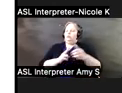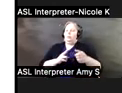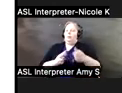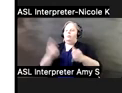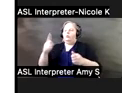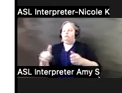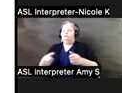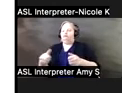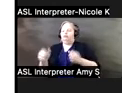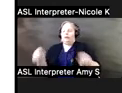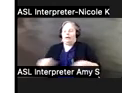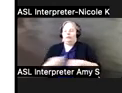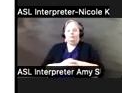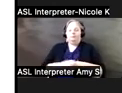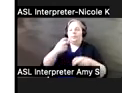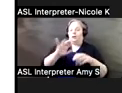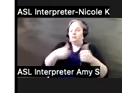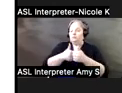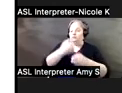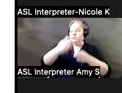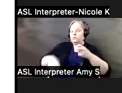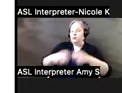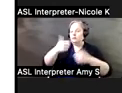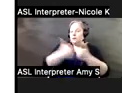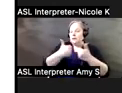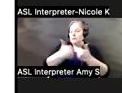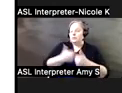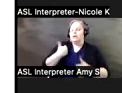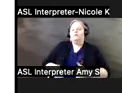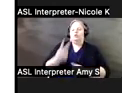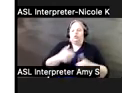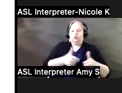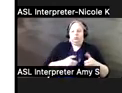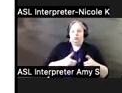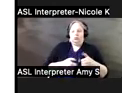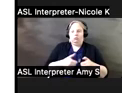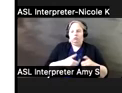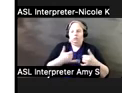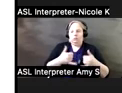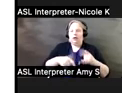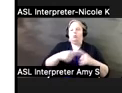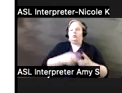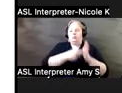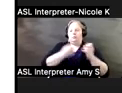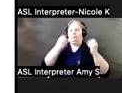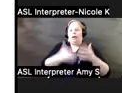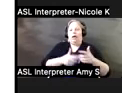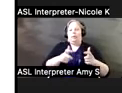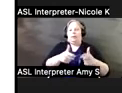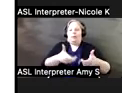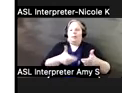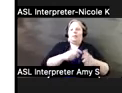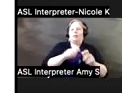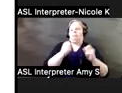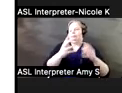joystick. Hard games are games that have two joysticks that you need to play with and they require a lot of buttons to play and